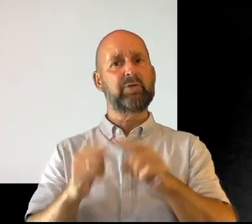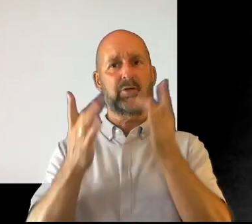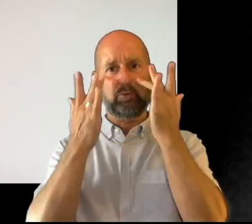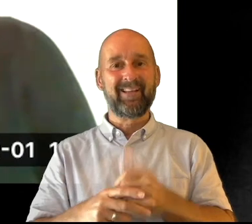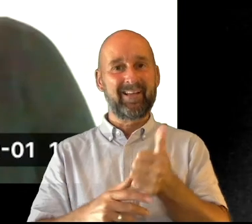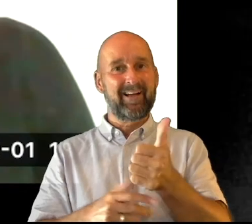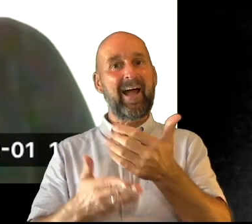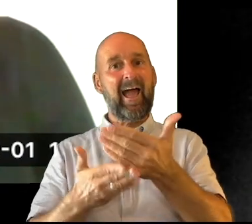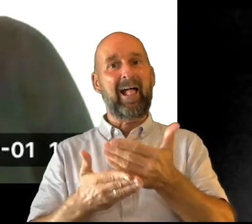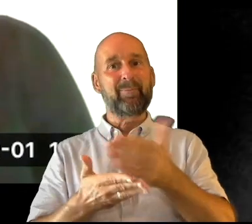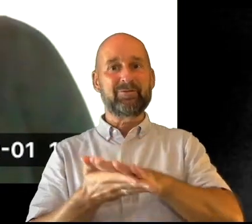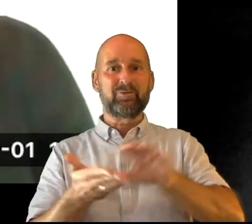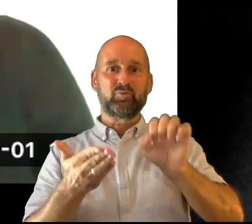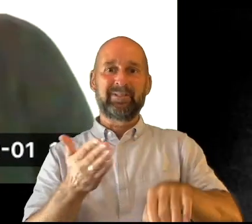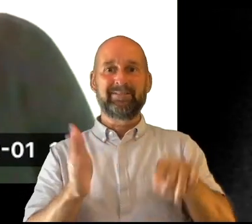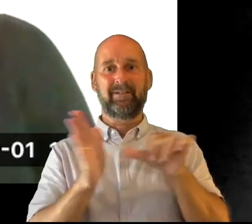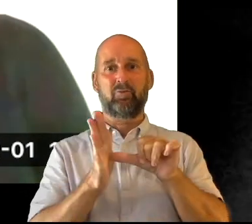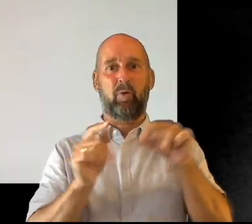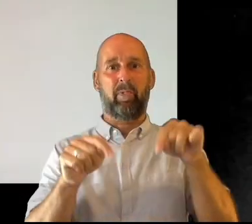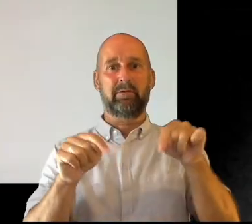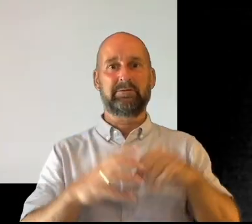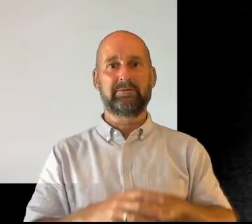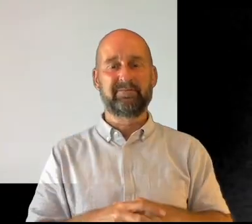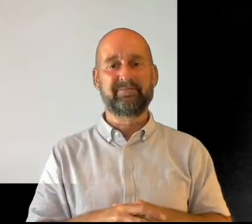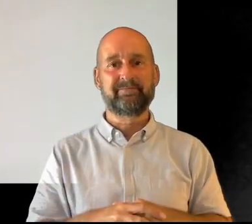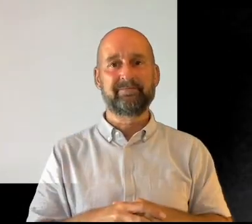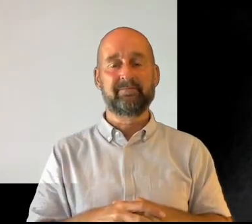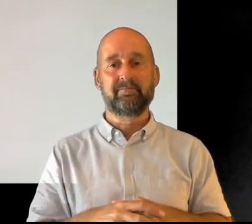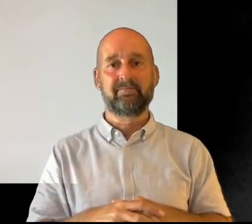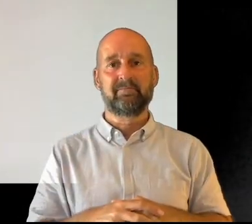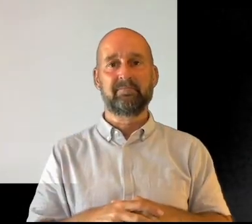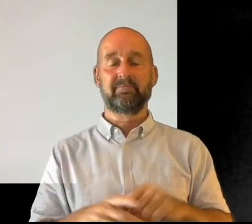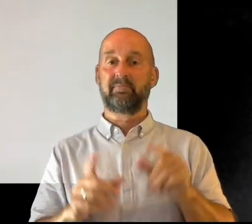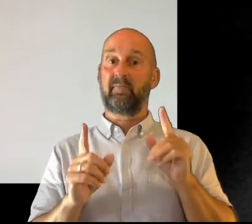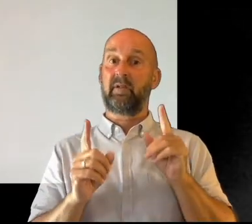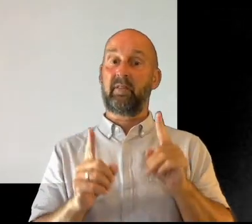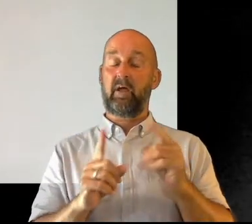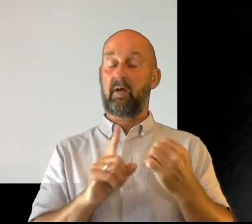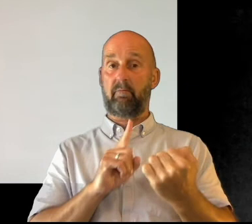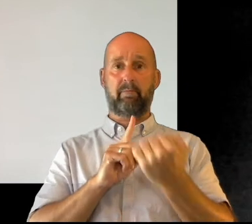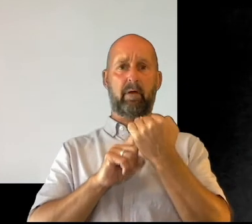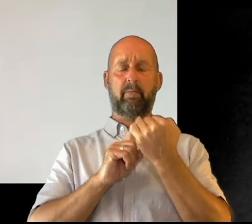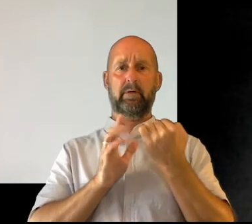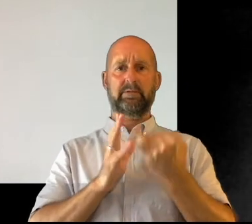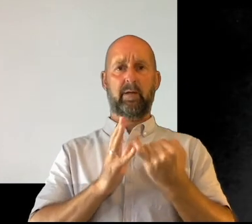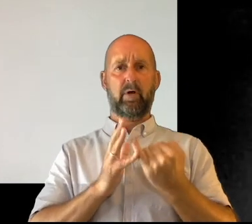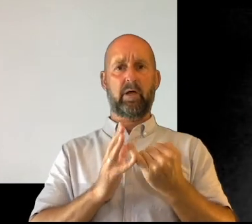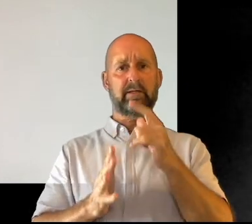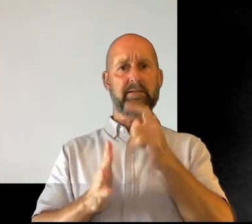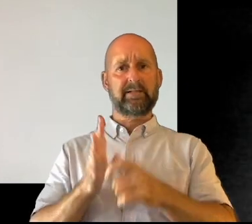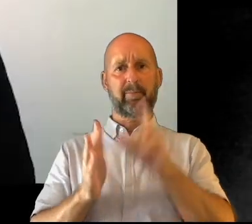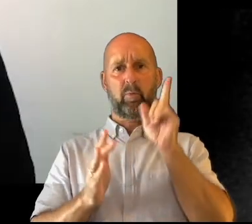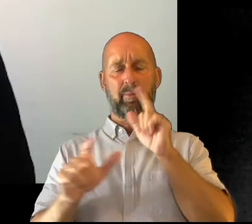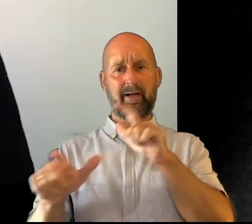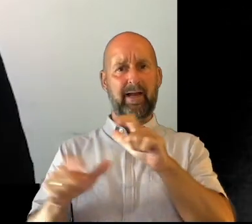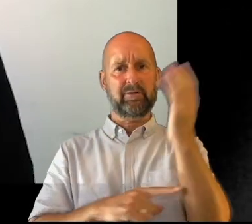genuine. I'm eternally grateful to you for the opportunity to end my non-viable